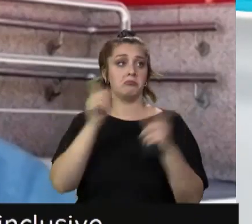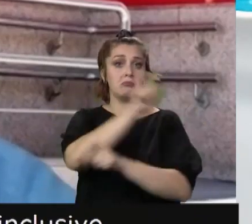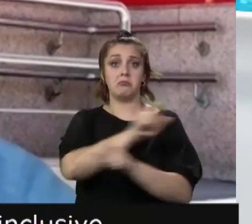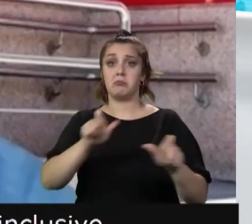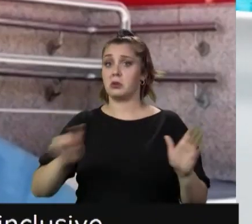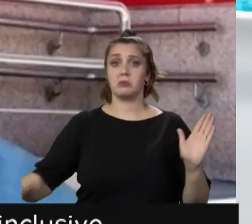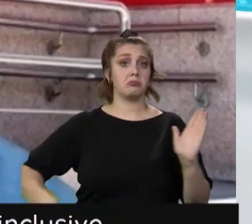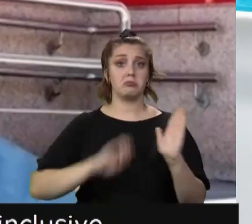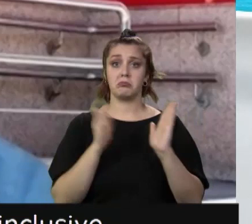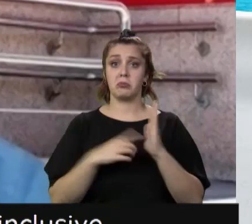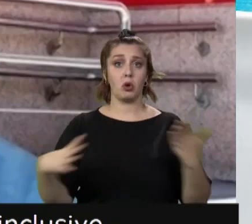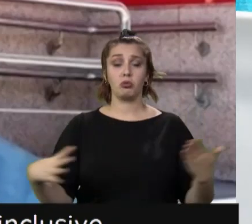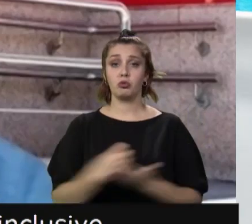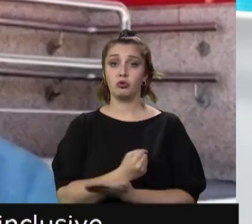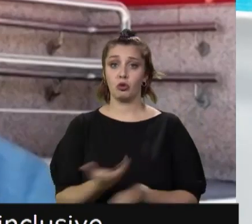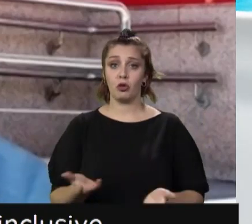the population.